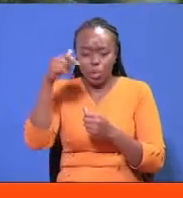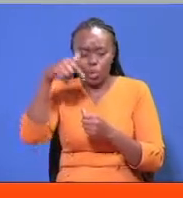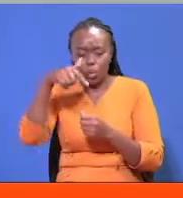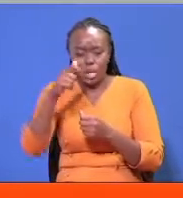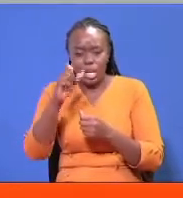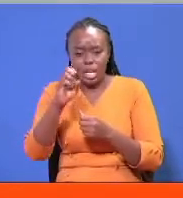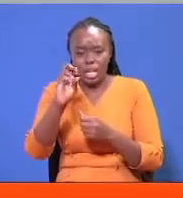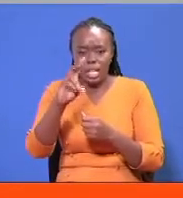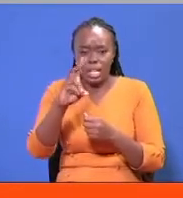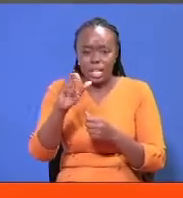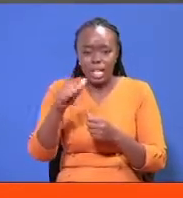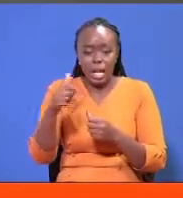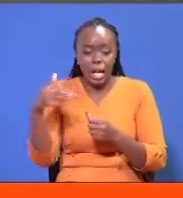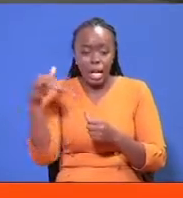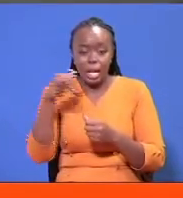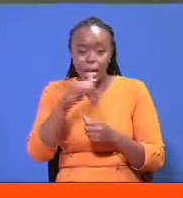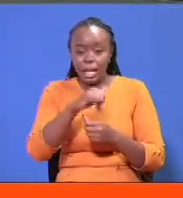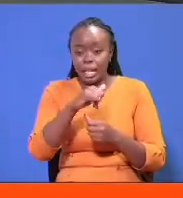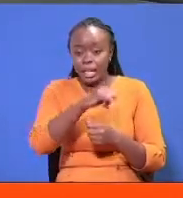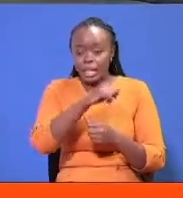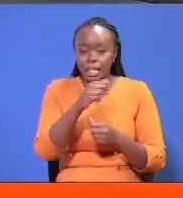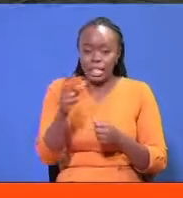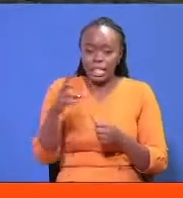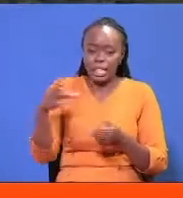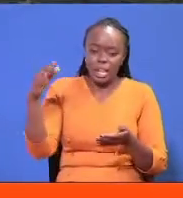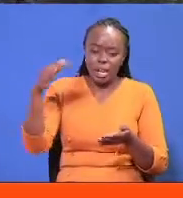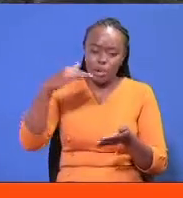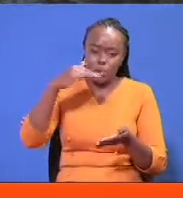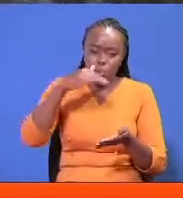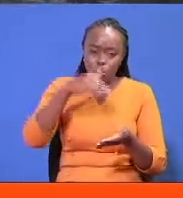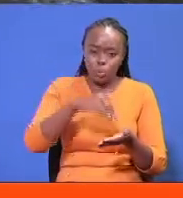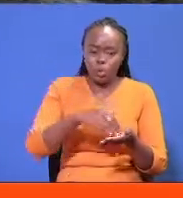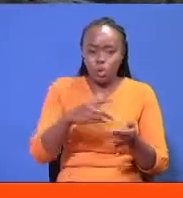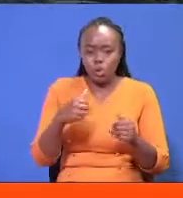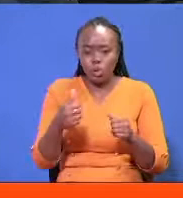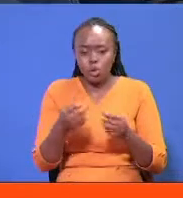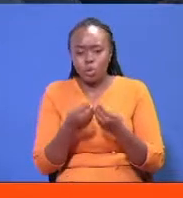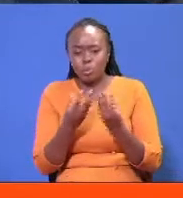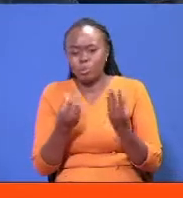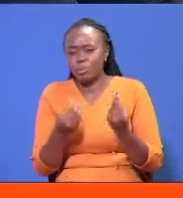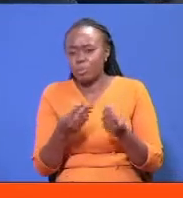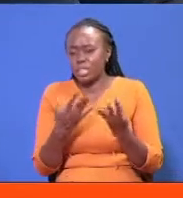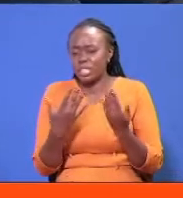of aircraft such as helicopters, which was and is an expensive affair.